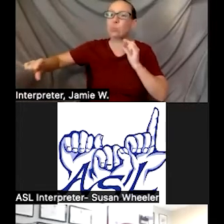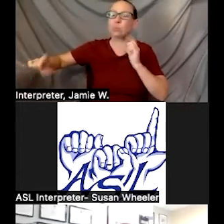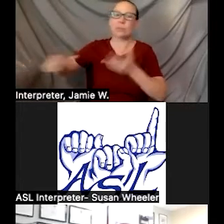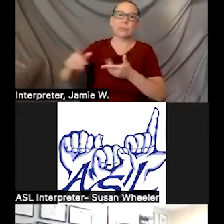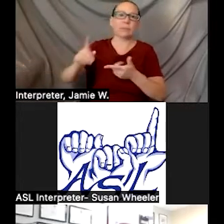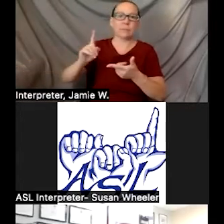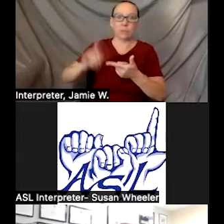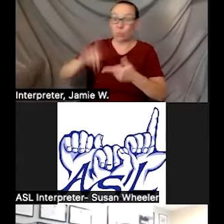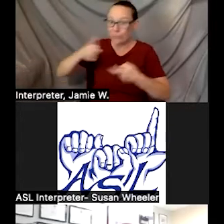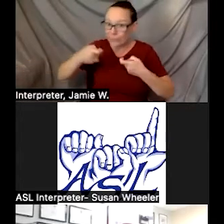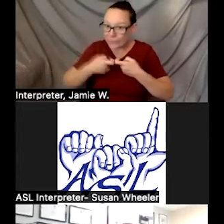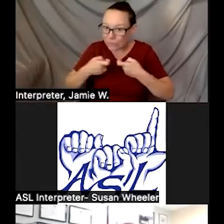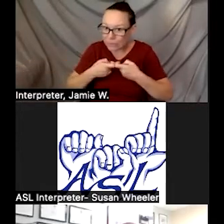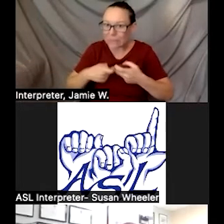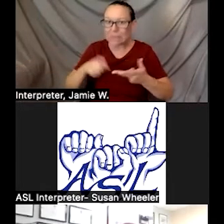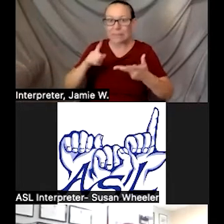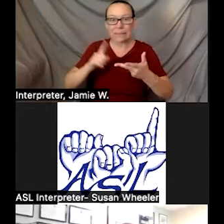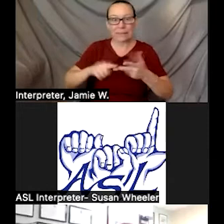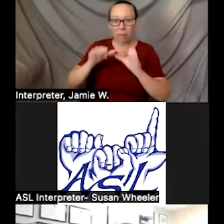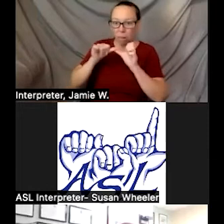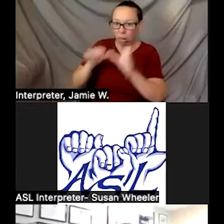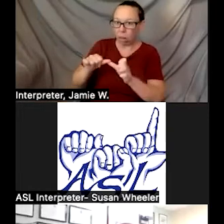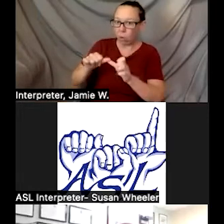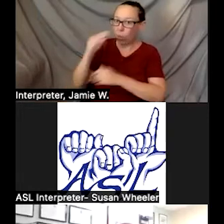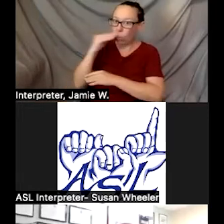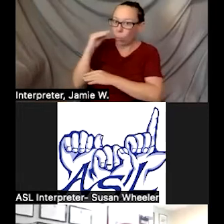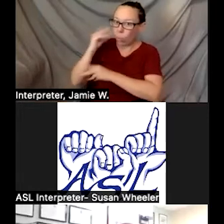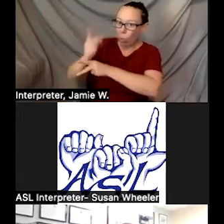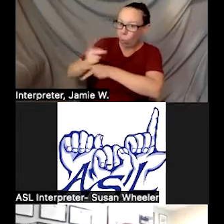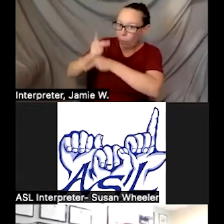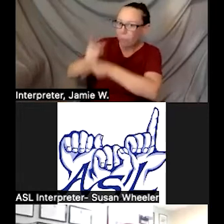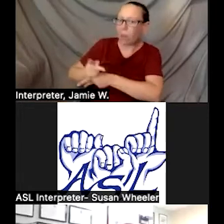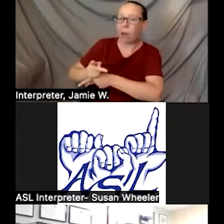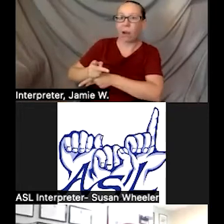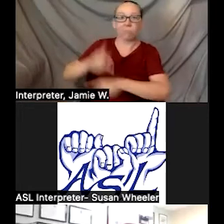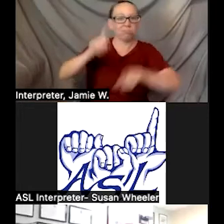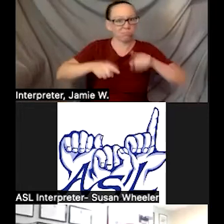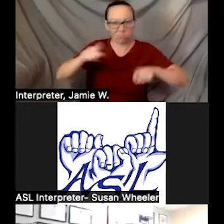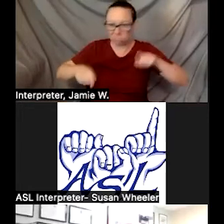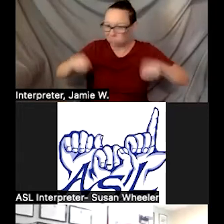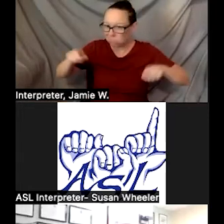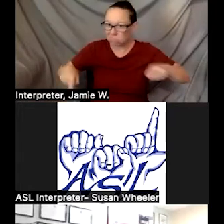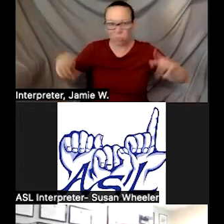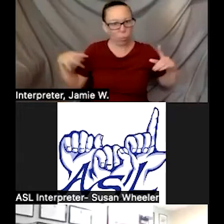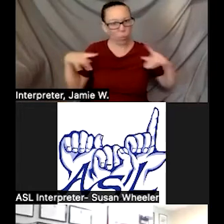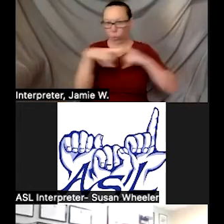You need ongoing home care. So it's very cross-sectional. It's very complex. Next.